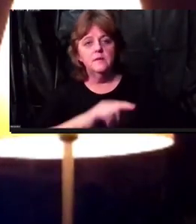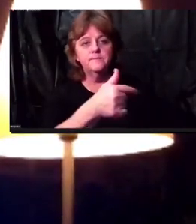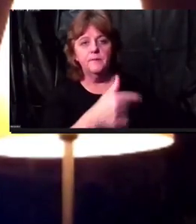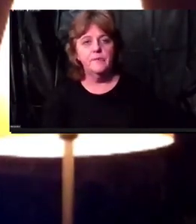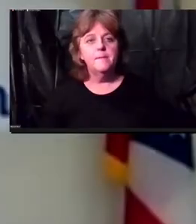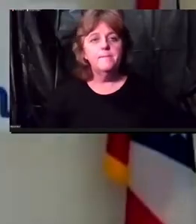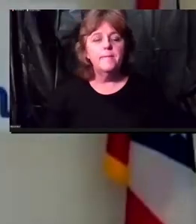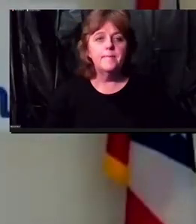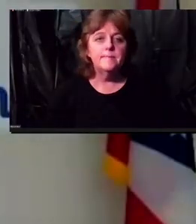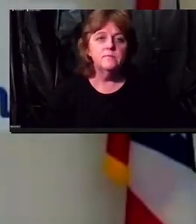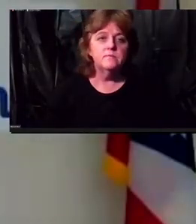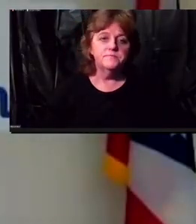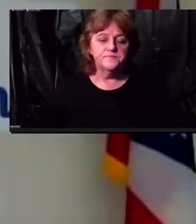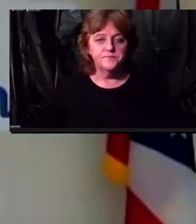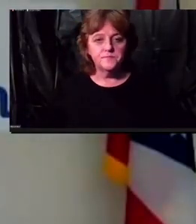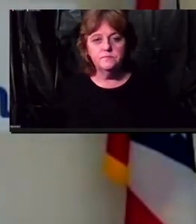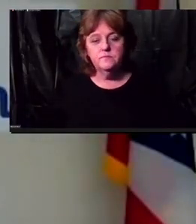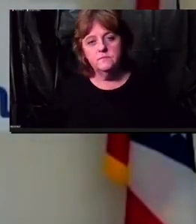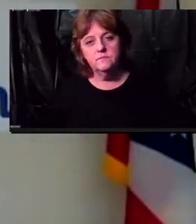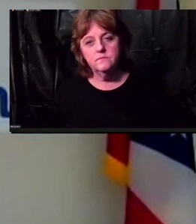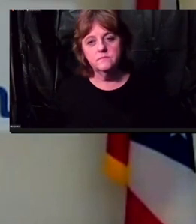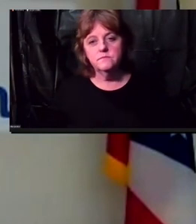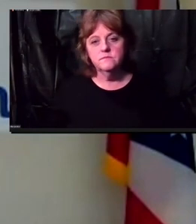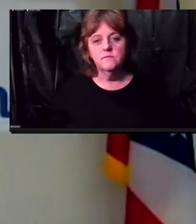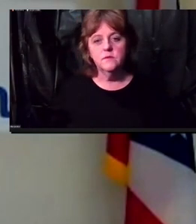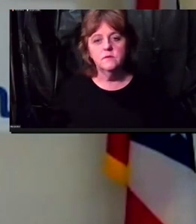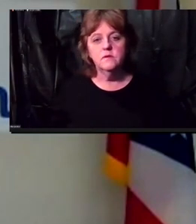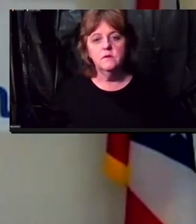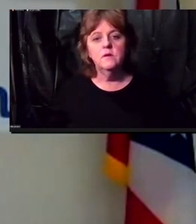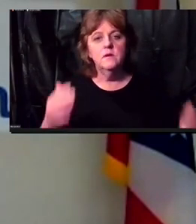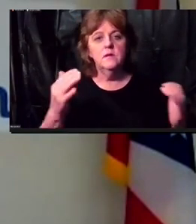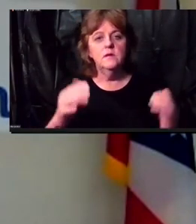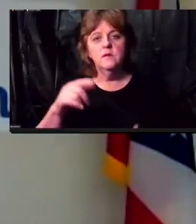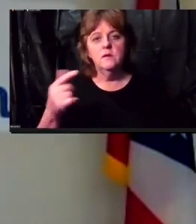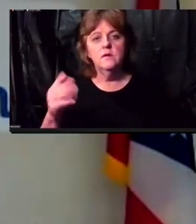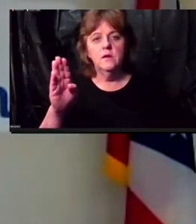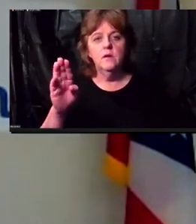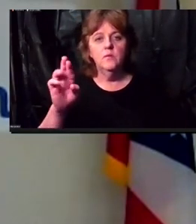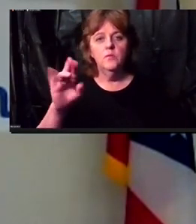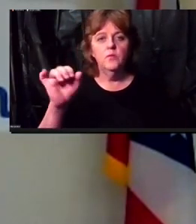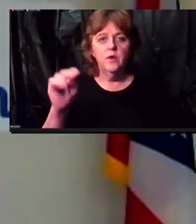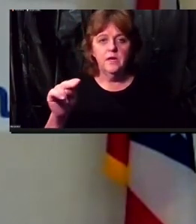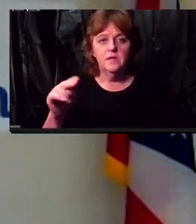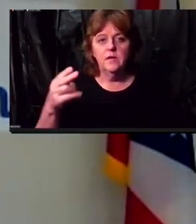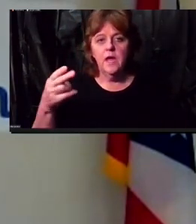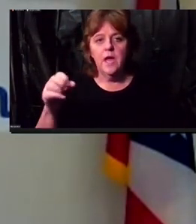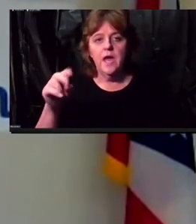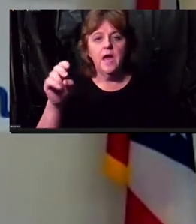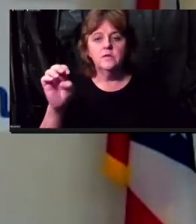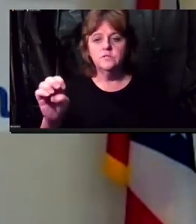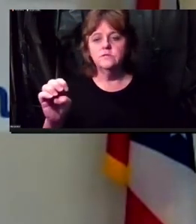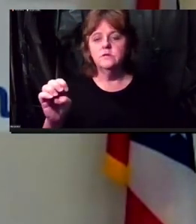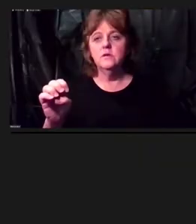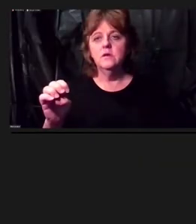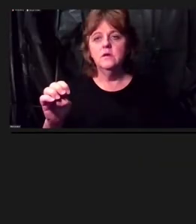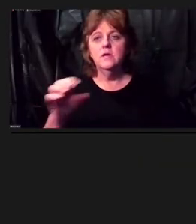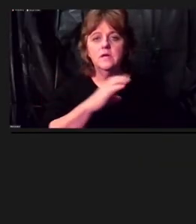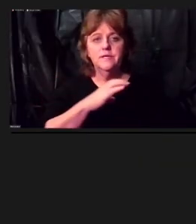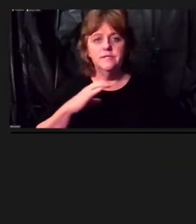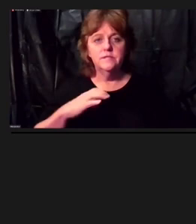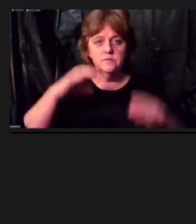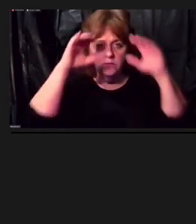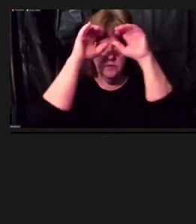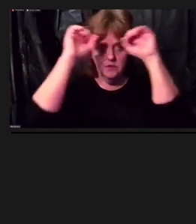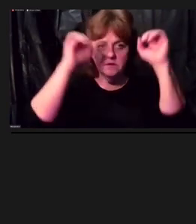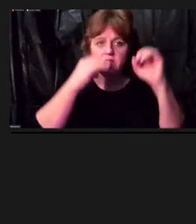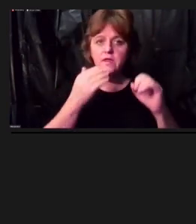to you. Thank you, Mayor. And now we'll hear from Brian Hausch, Council President. Brian,